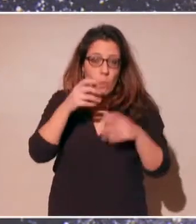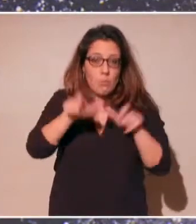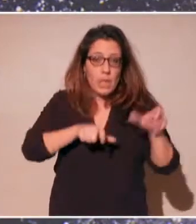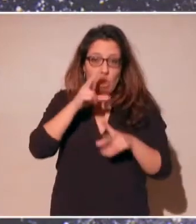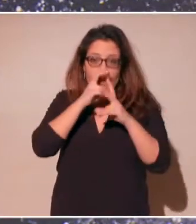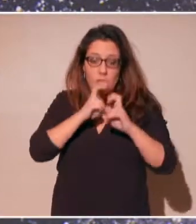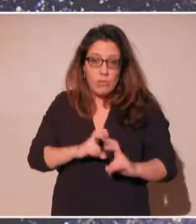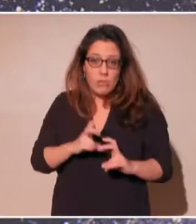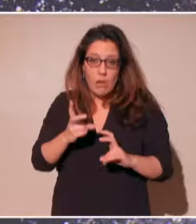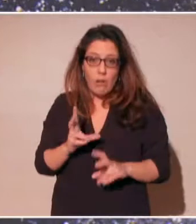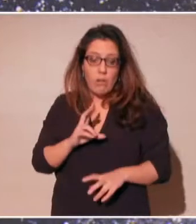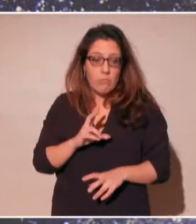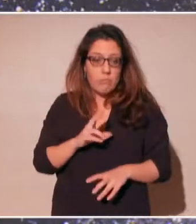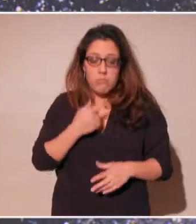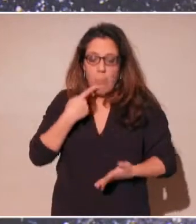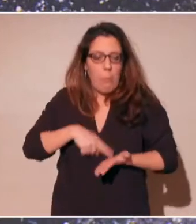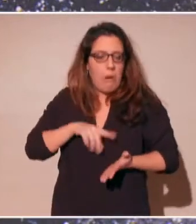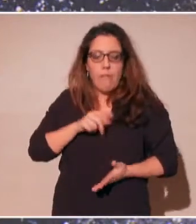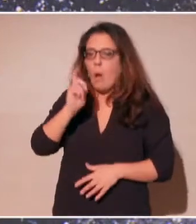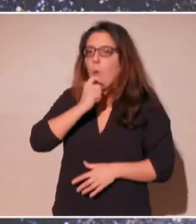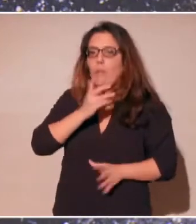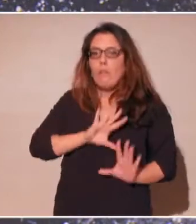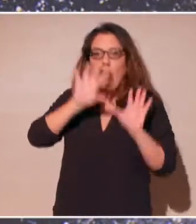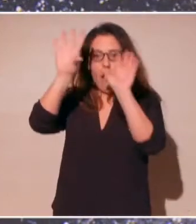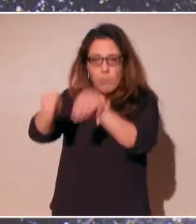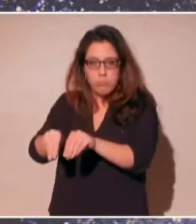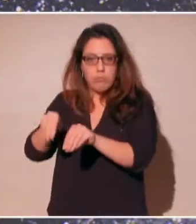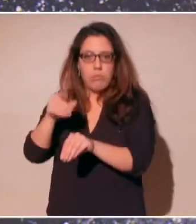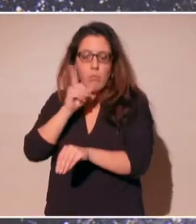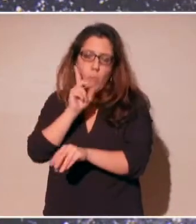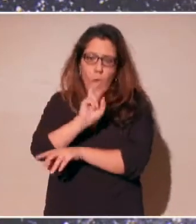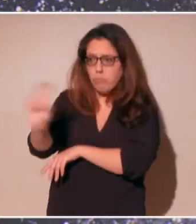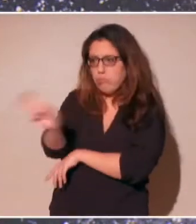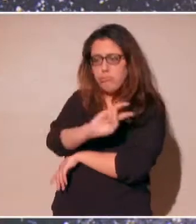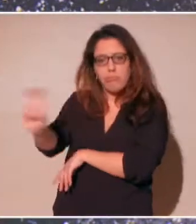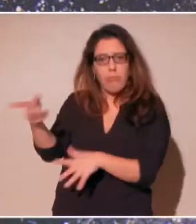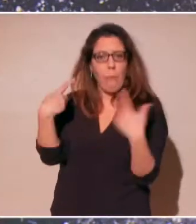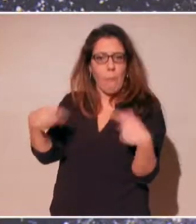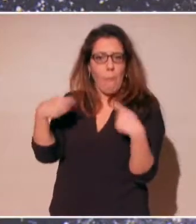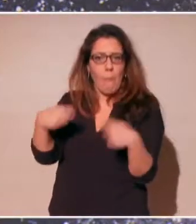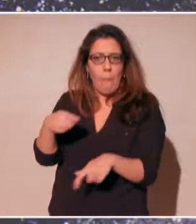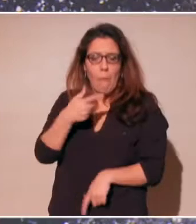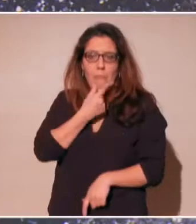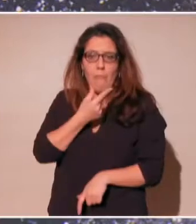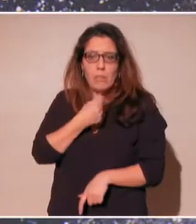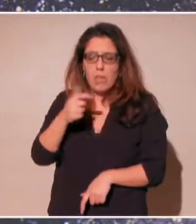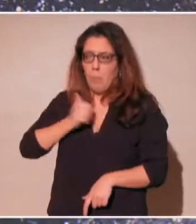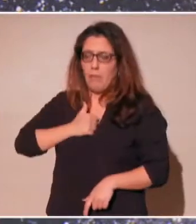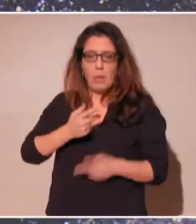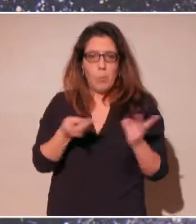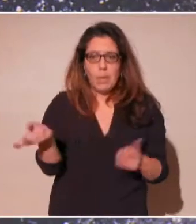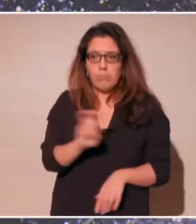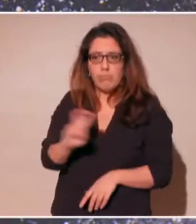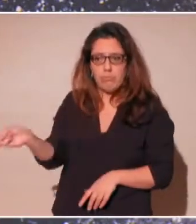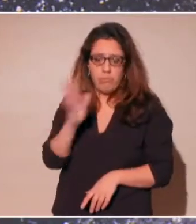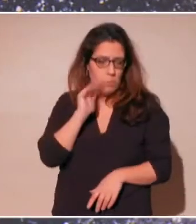many scientists actually go to universities in the US or the UK, which actually gives them that flexibility.